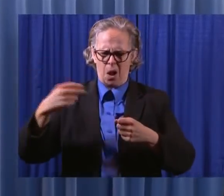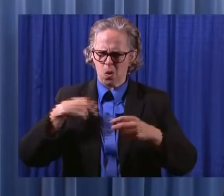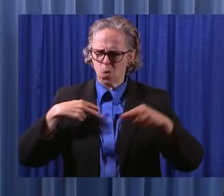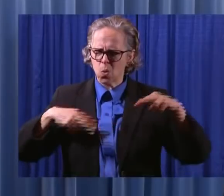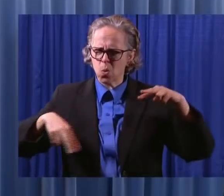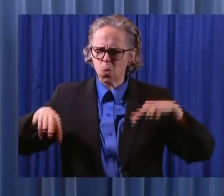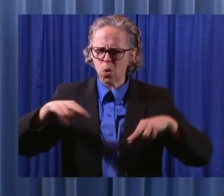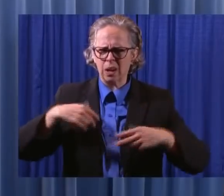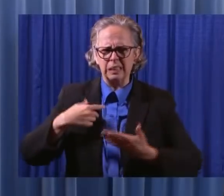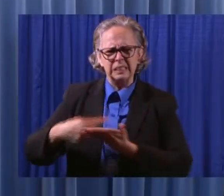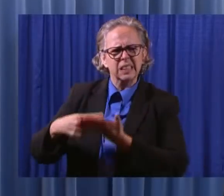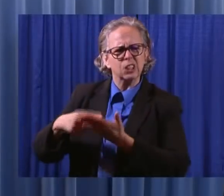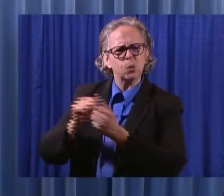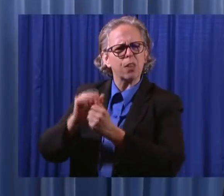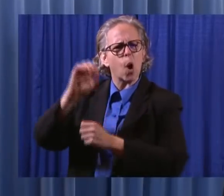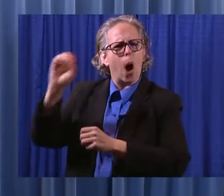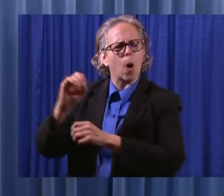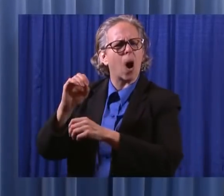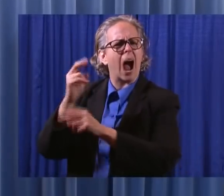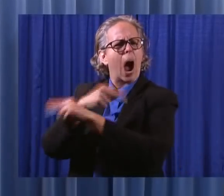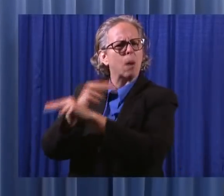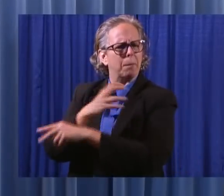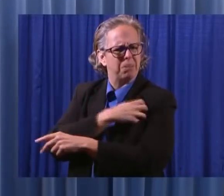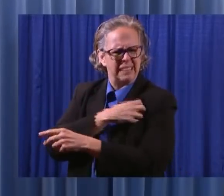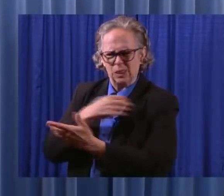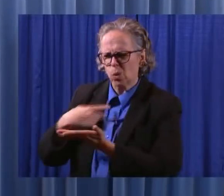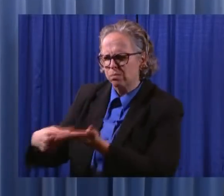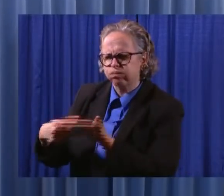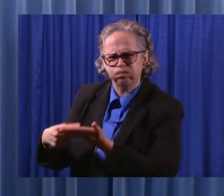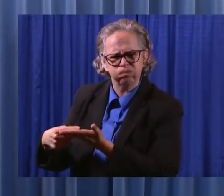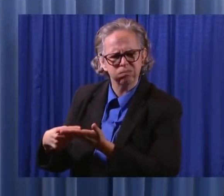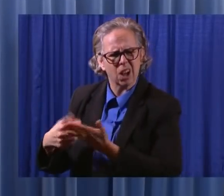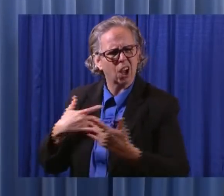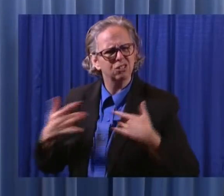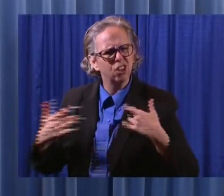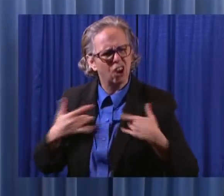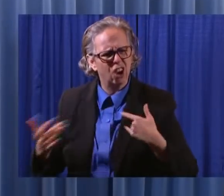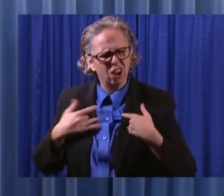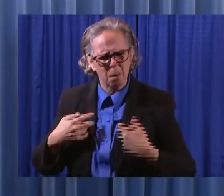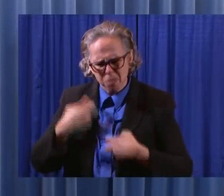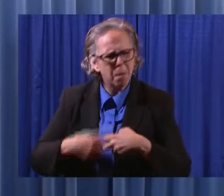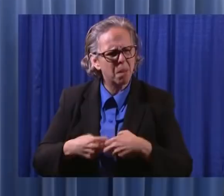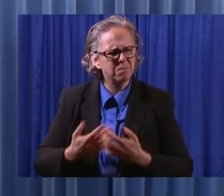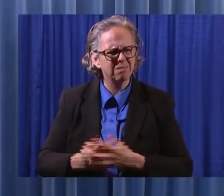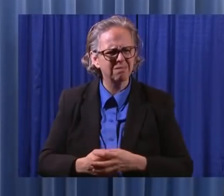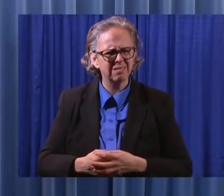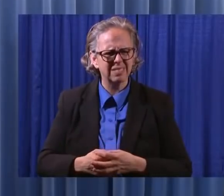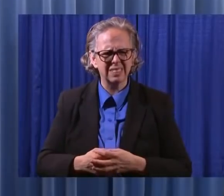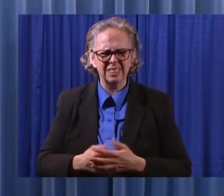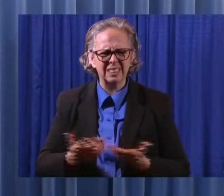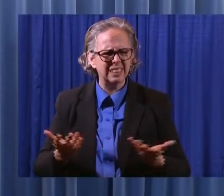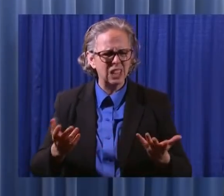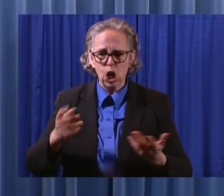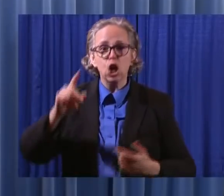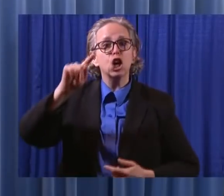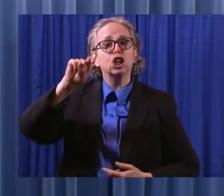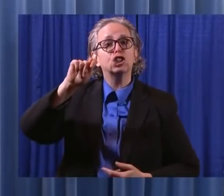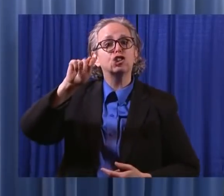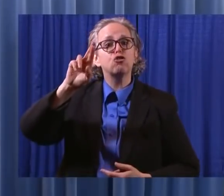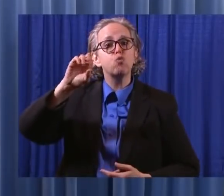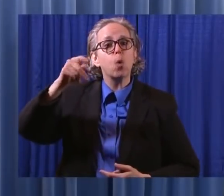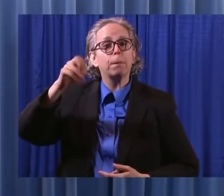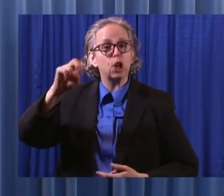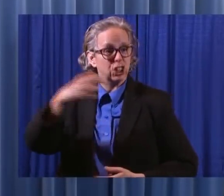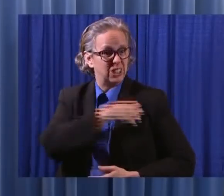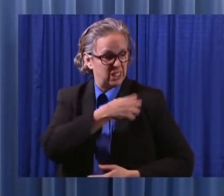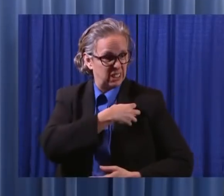me that they did not have enough people, not enough troopers who were there at that moment, at that time when that